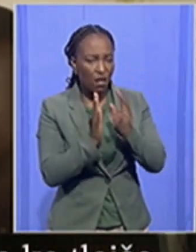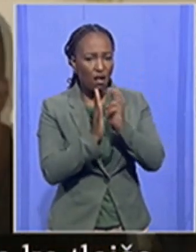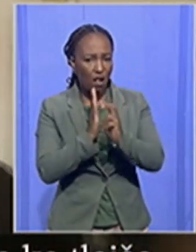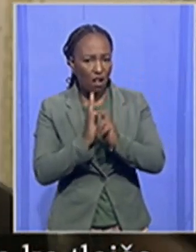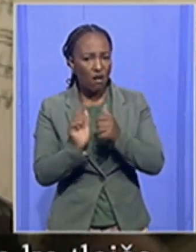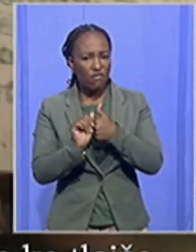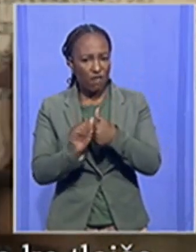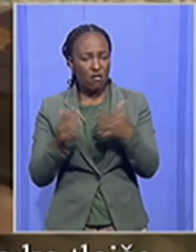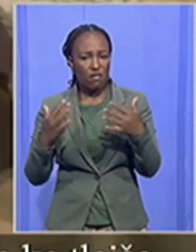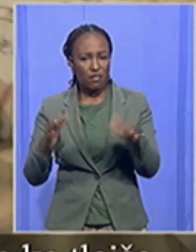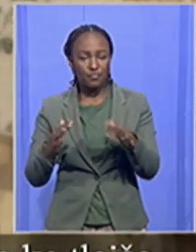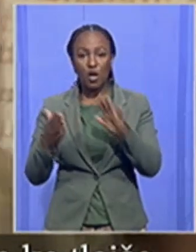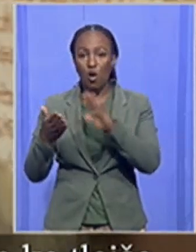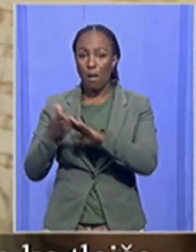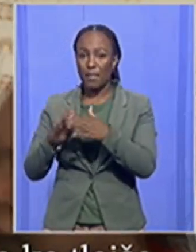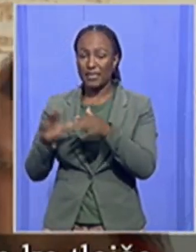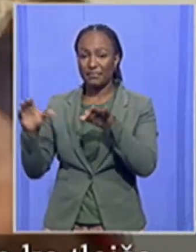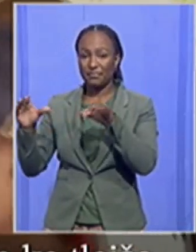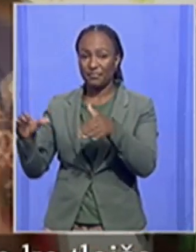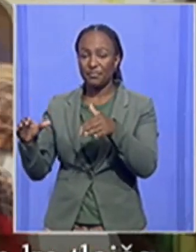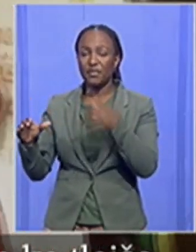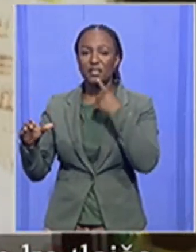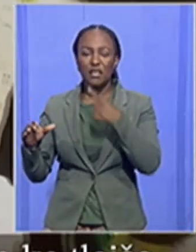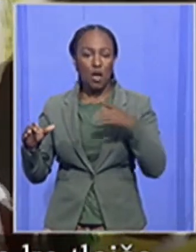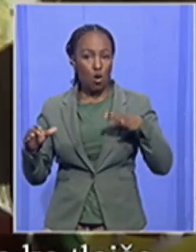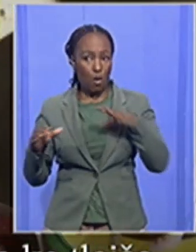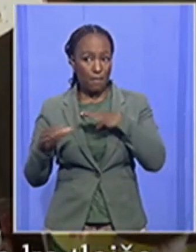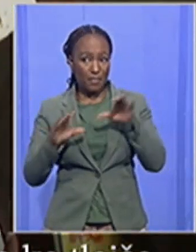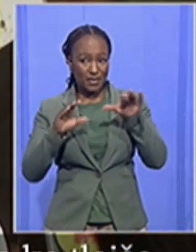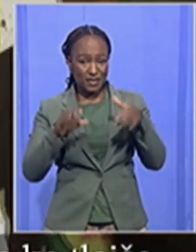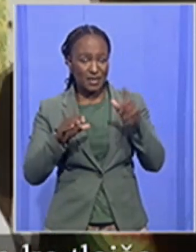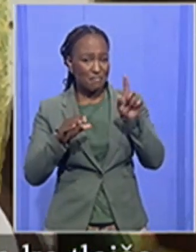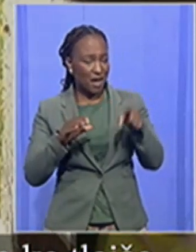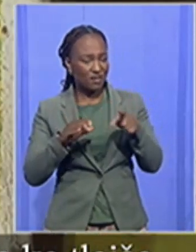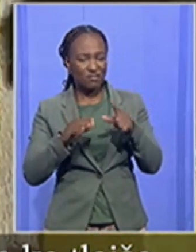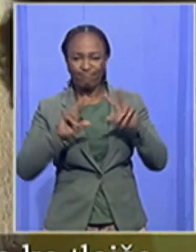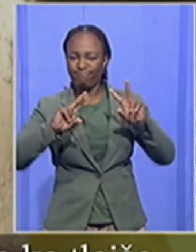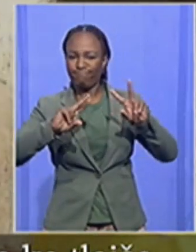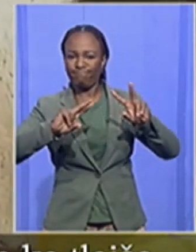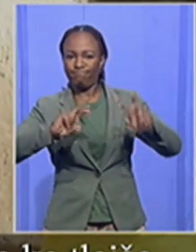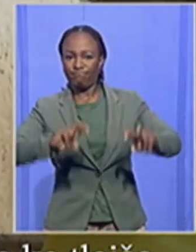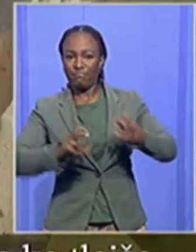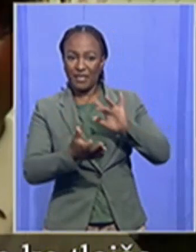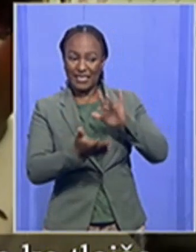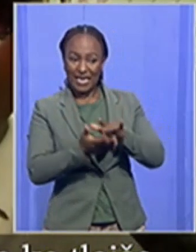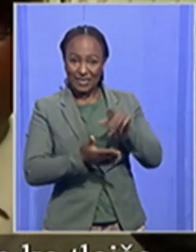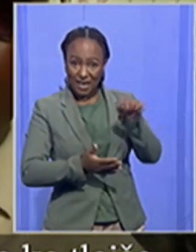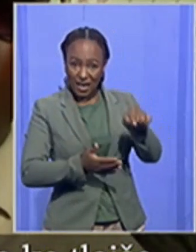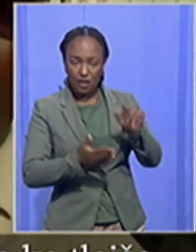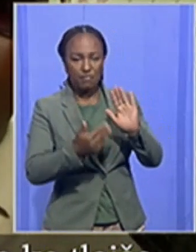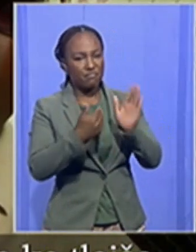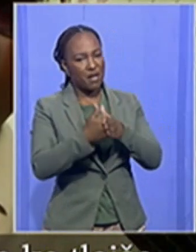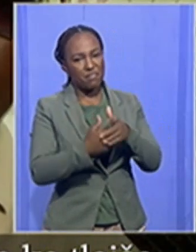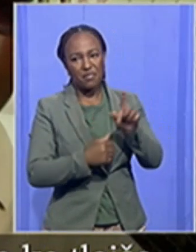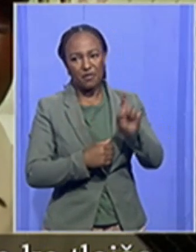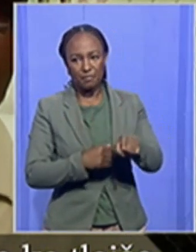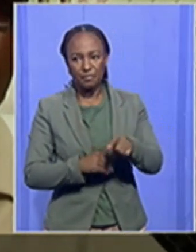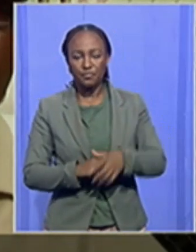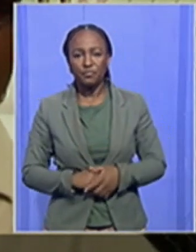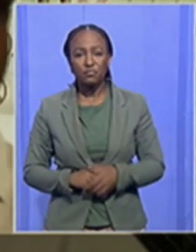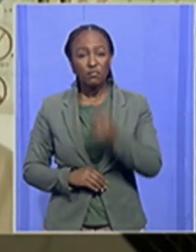reng o nyaka gore komishene ya ditokelo e tsene seemo ka bogare. Ba re ba nyaka gore sentara e tswalelwe. Go ka lebella malao ba